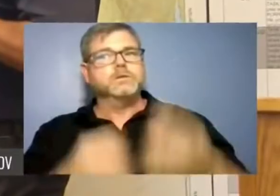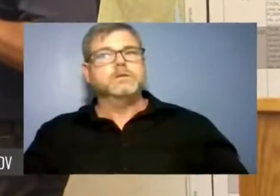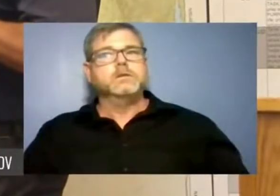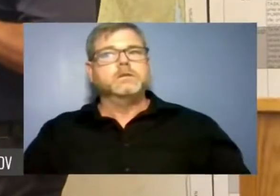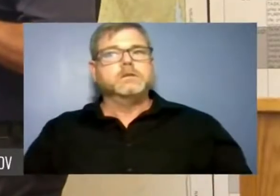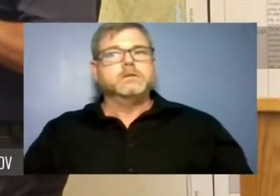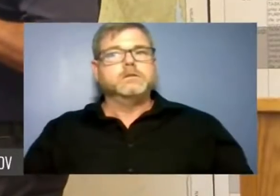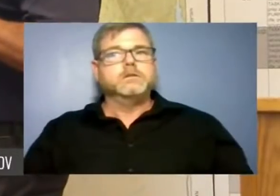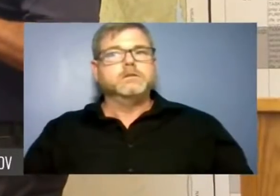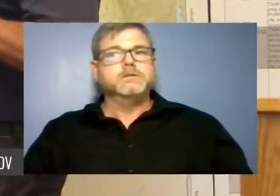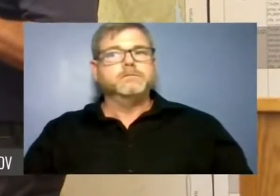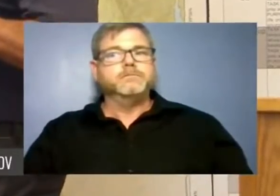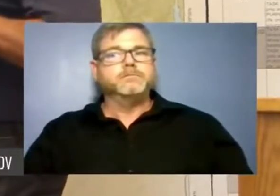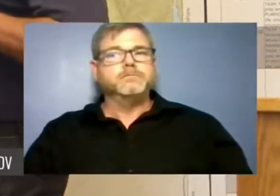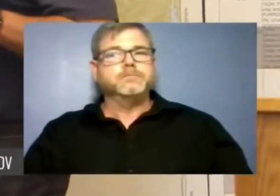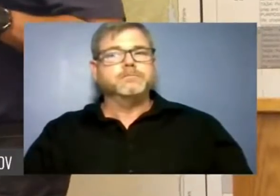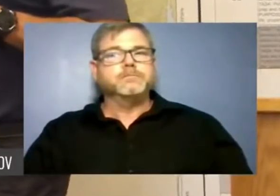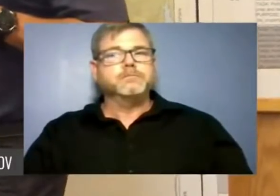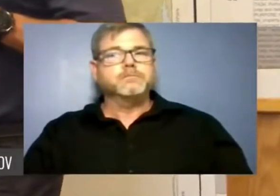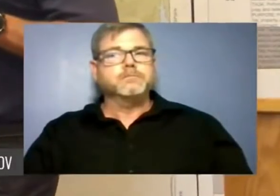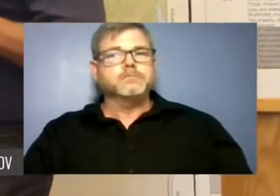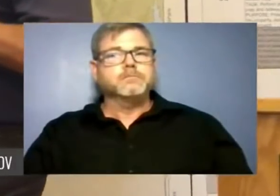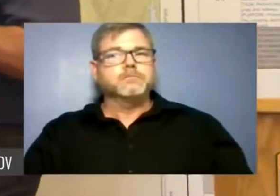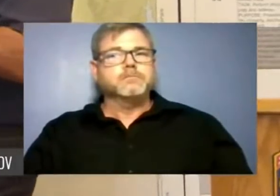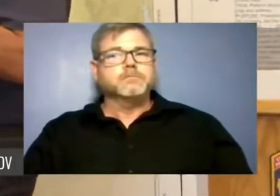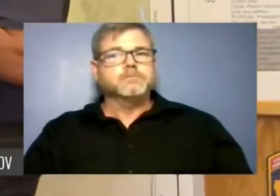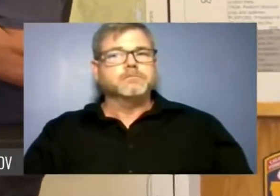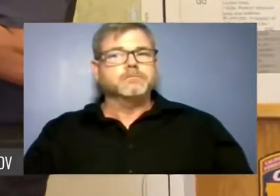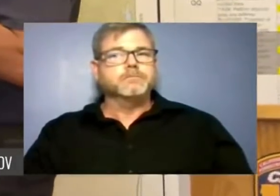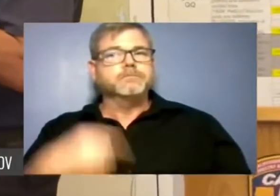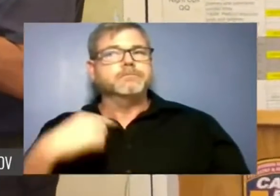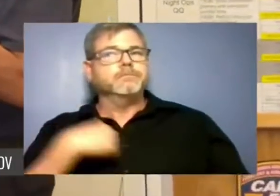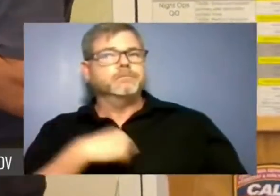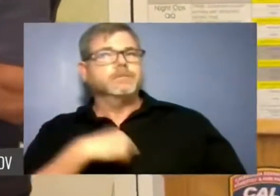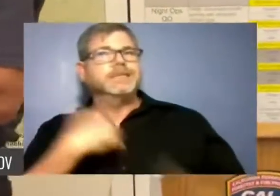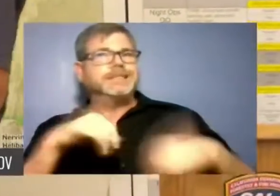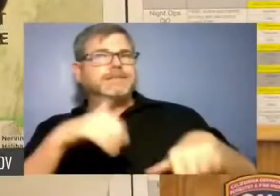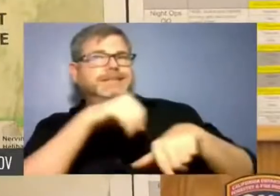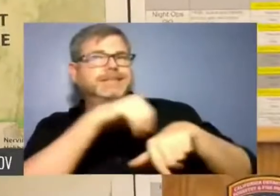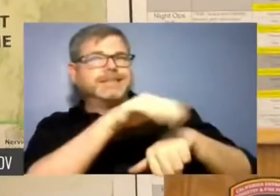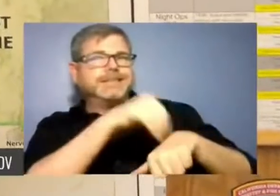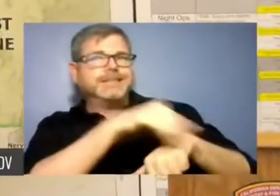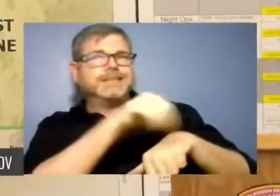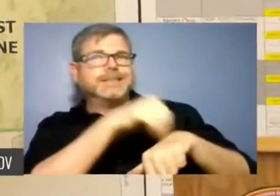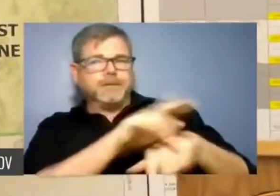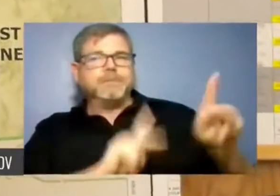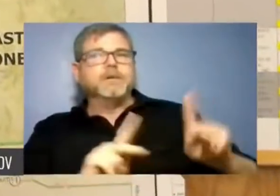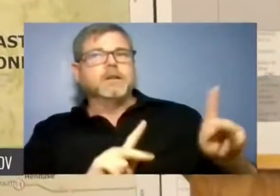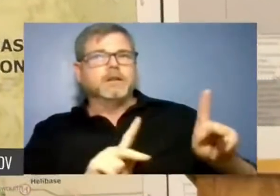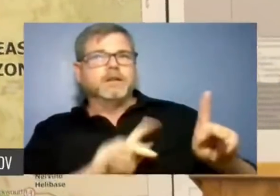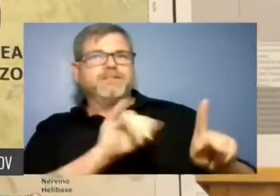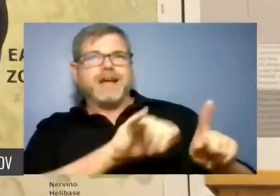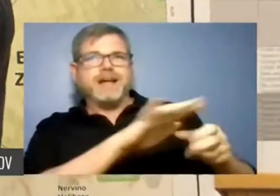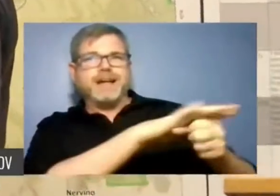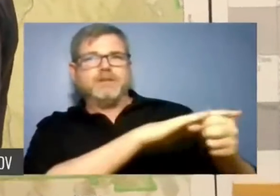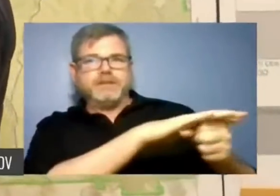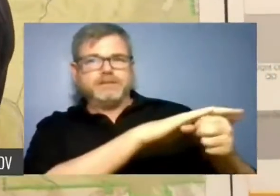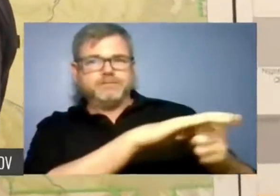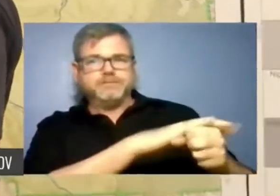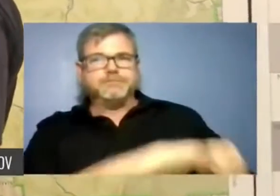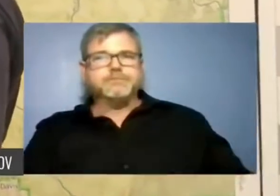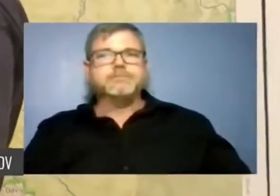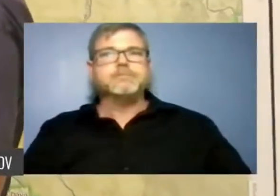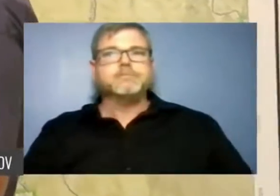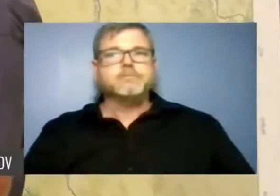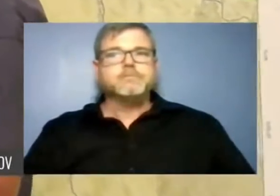And as people are moving in and around the fire area, more things are popping up. Today, over in the Dyer Mountain area, which is